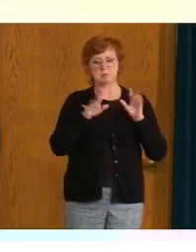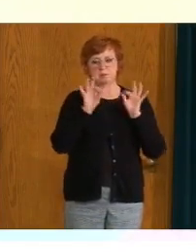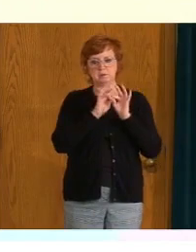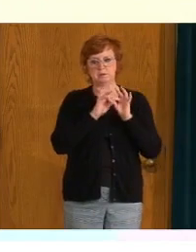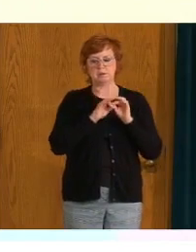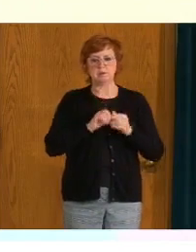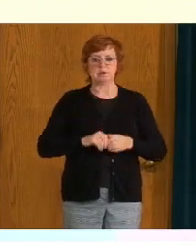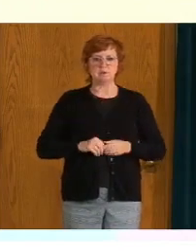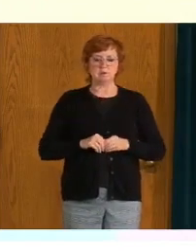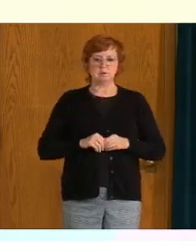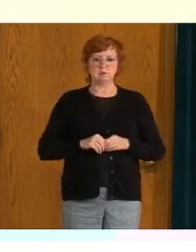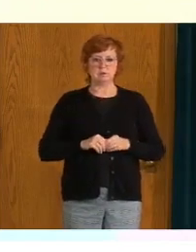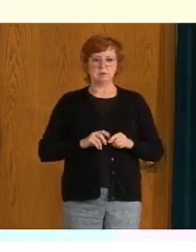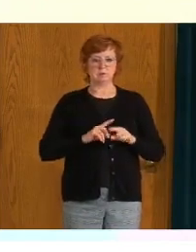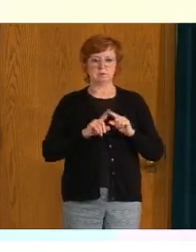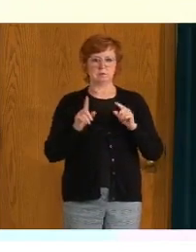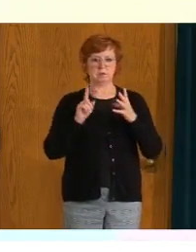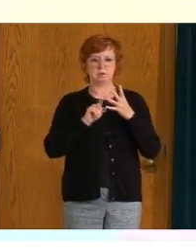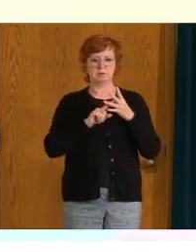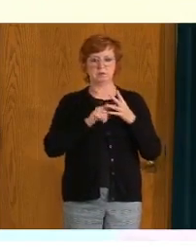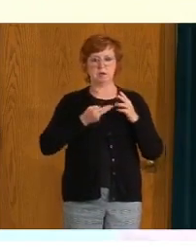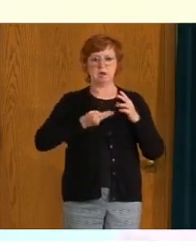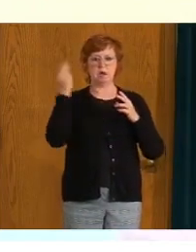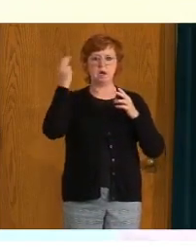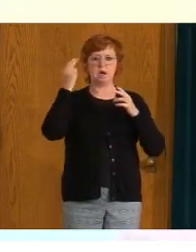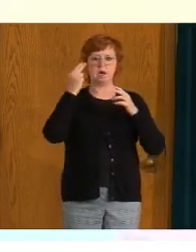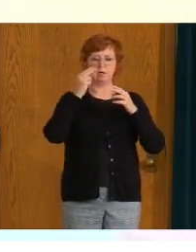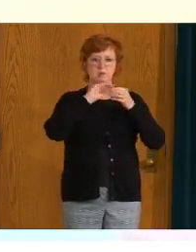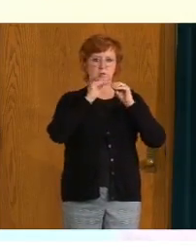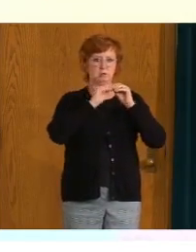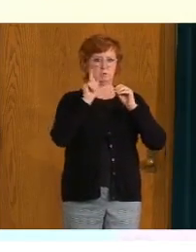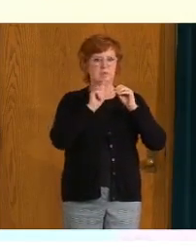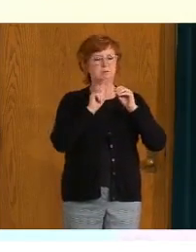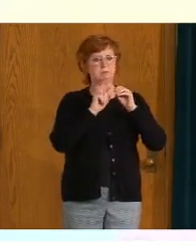Derek said, are also reflected in higher acute